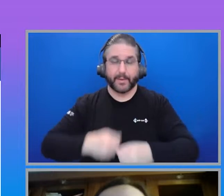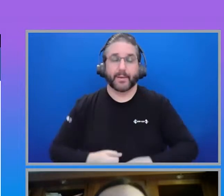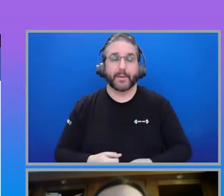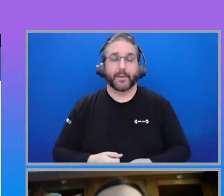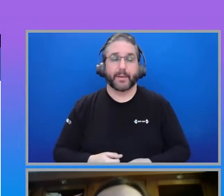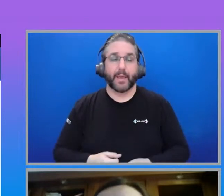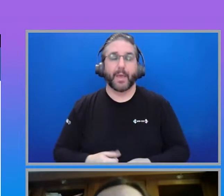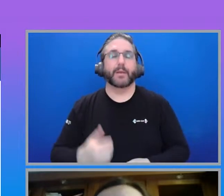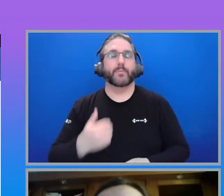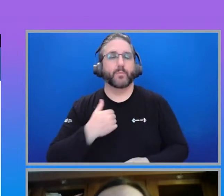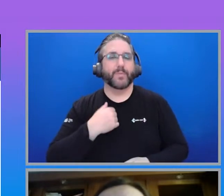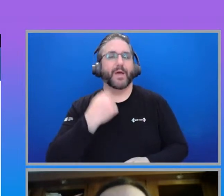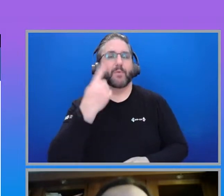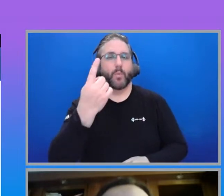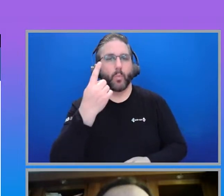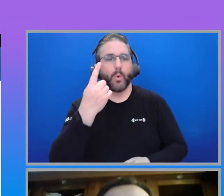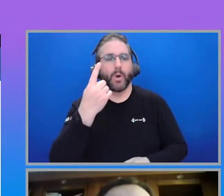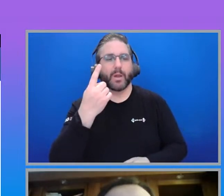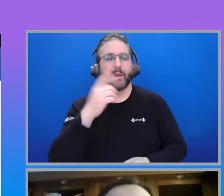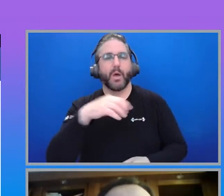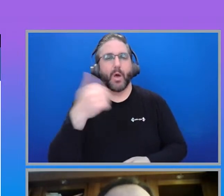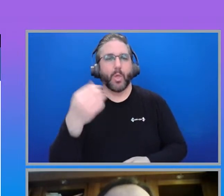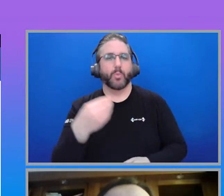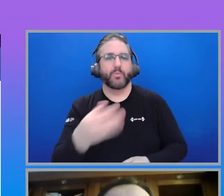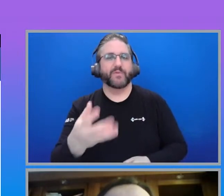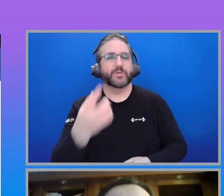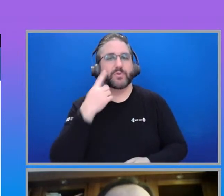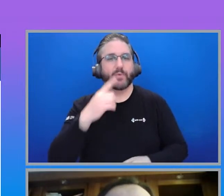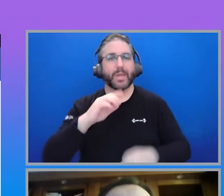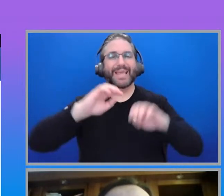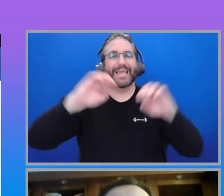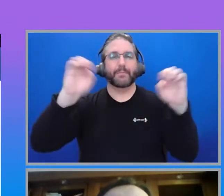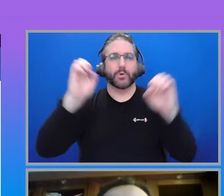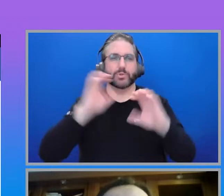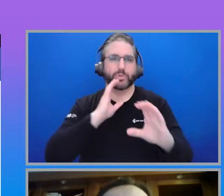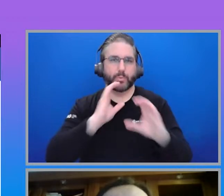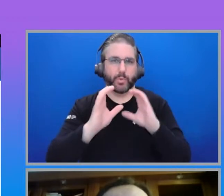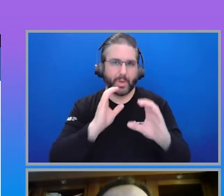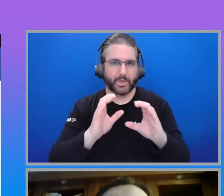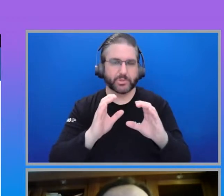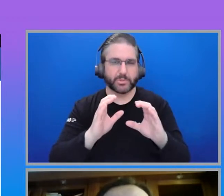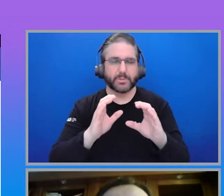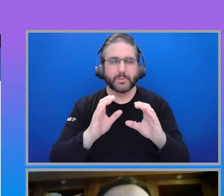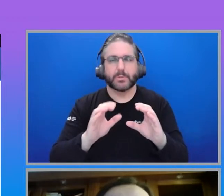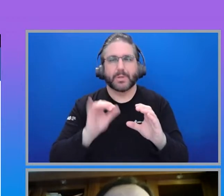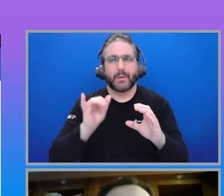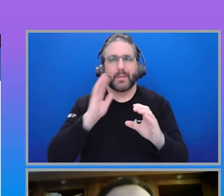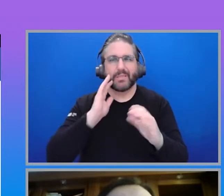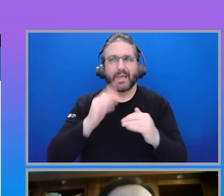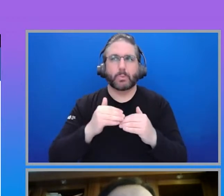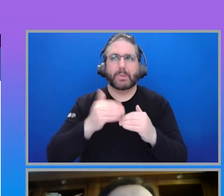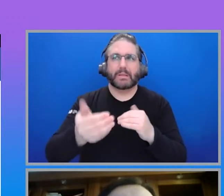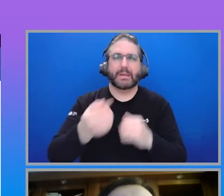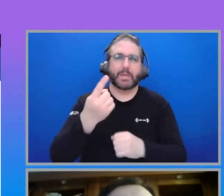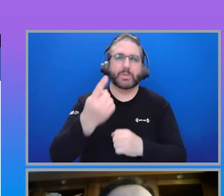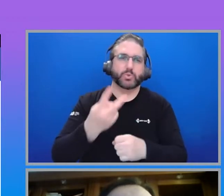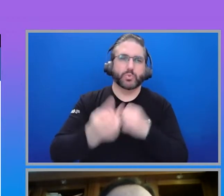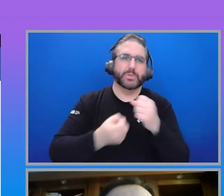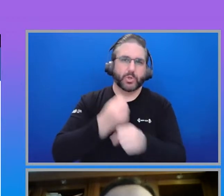provision related to emergency communications that will be next in the next 2 years